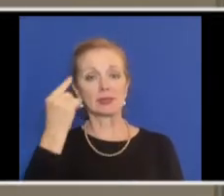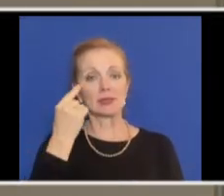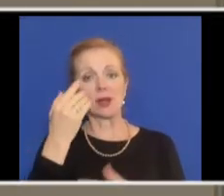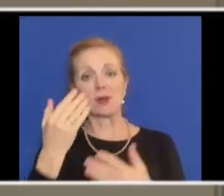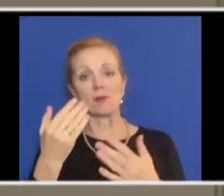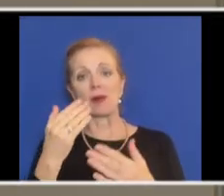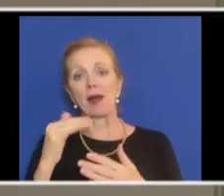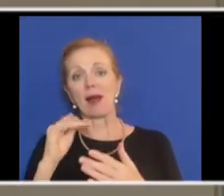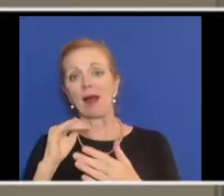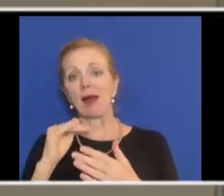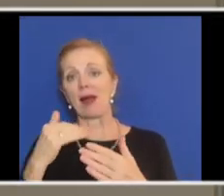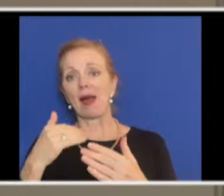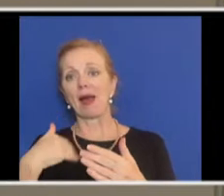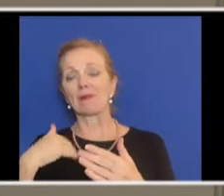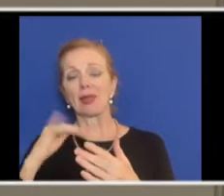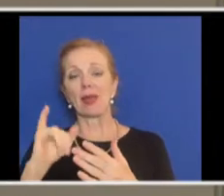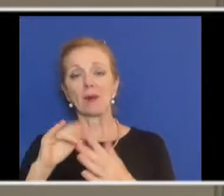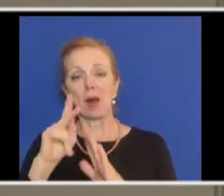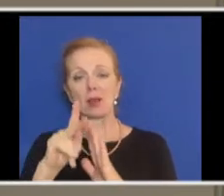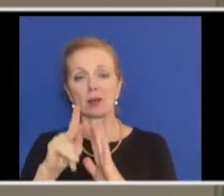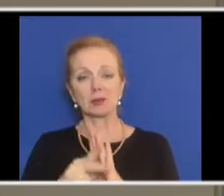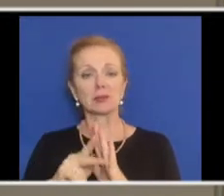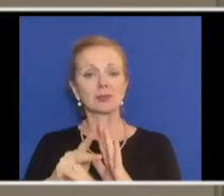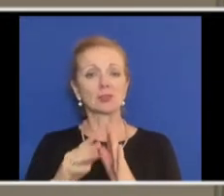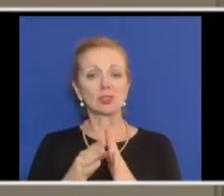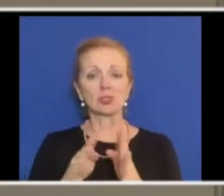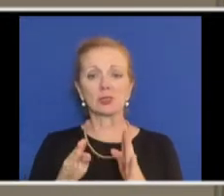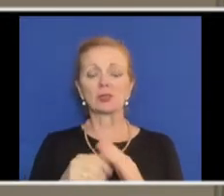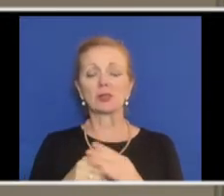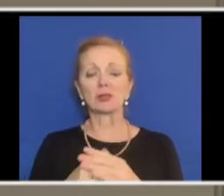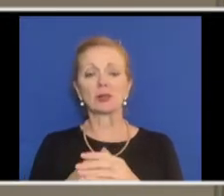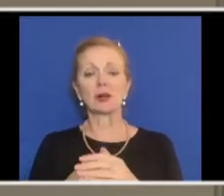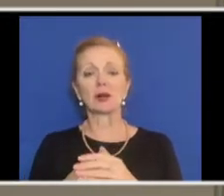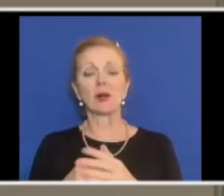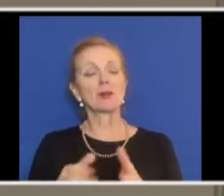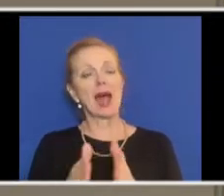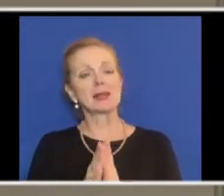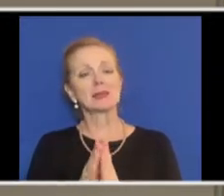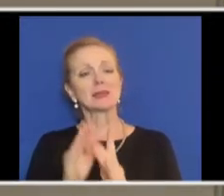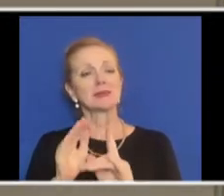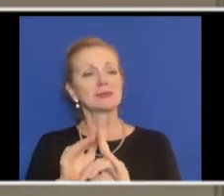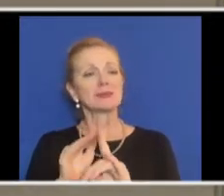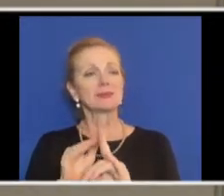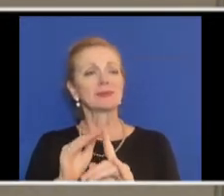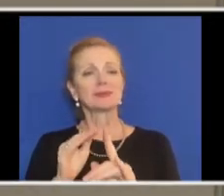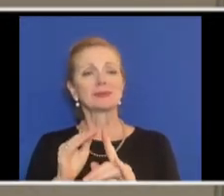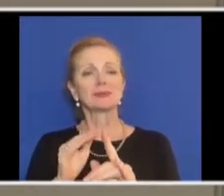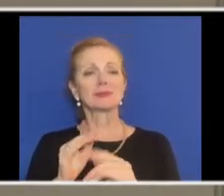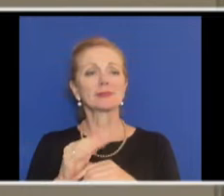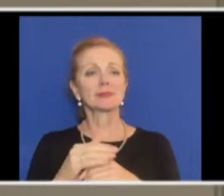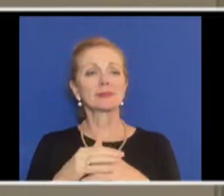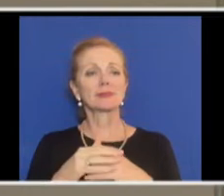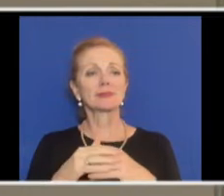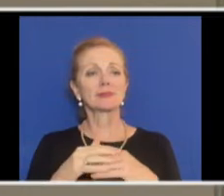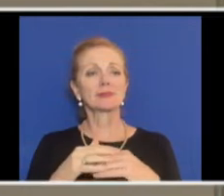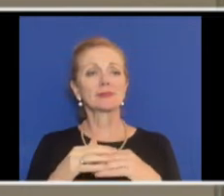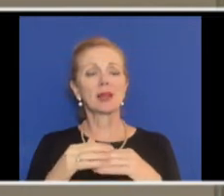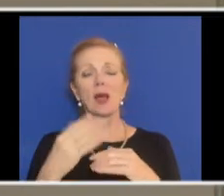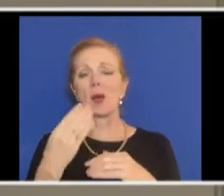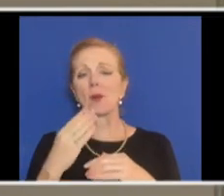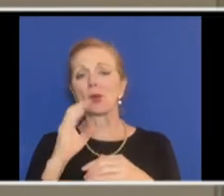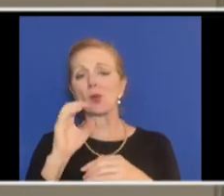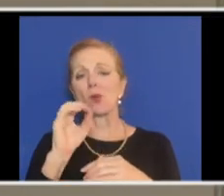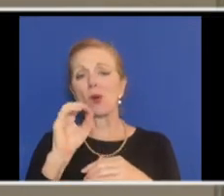that policy discussion in general um but Mr Patton I would ask um given what blue ocean has